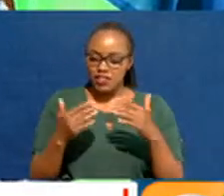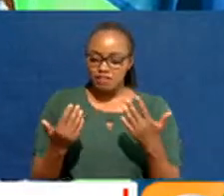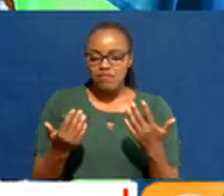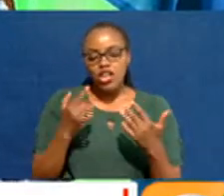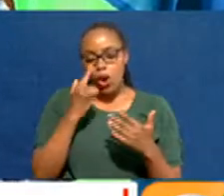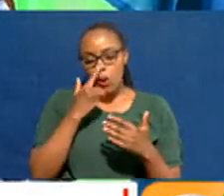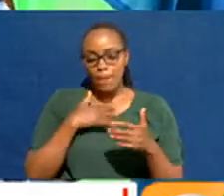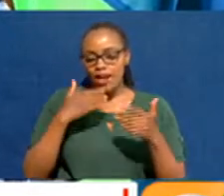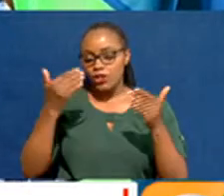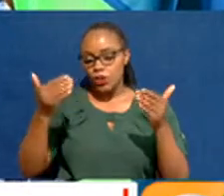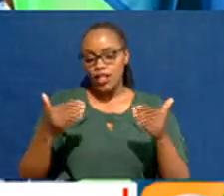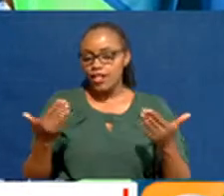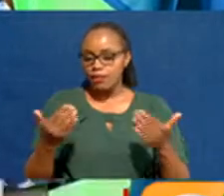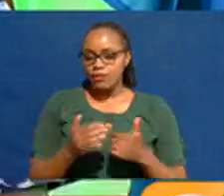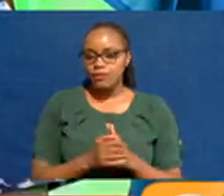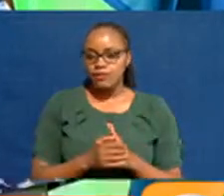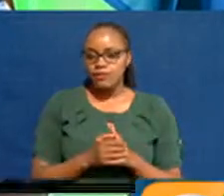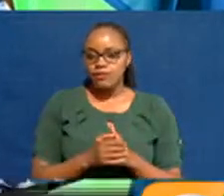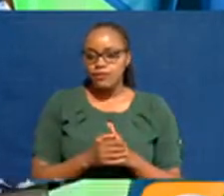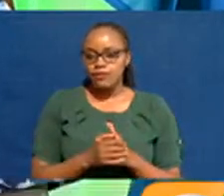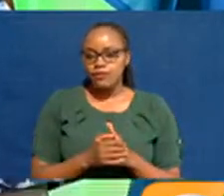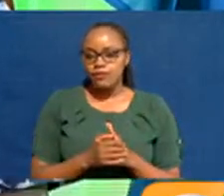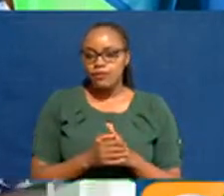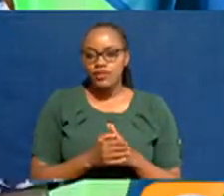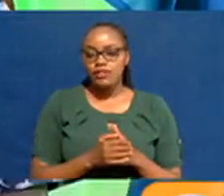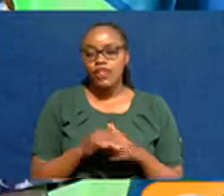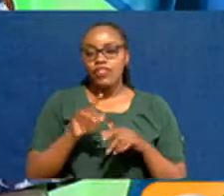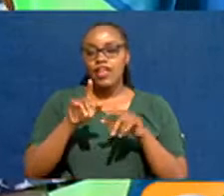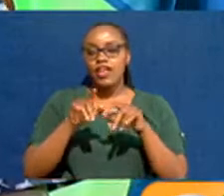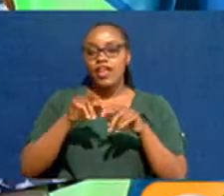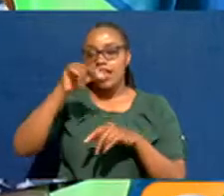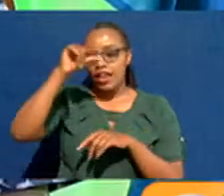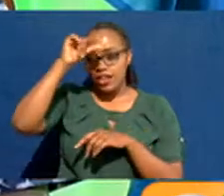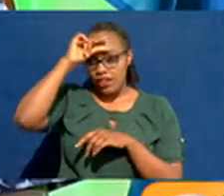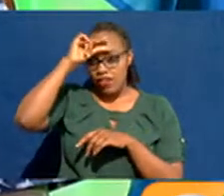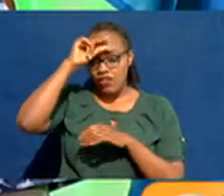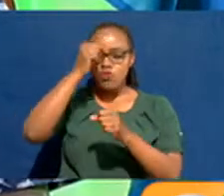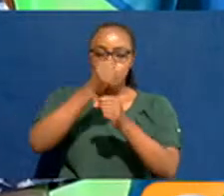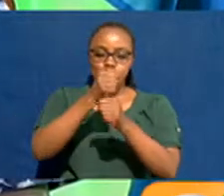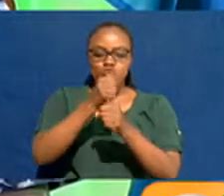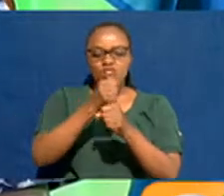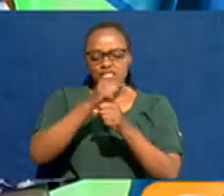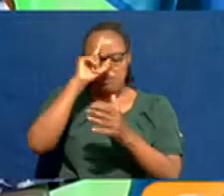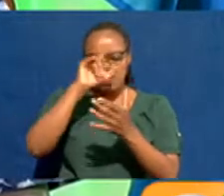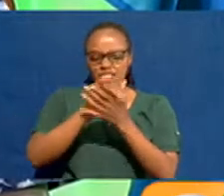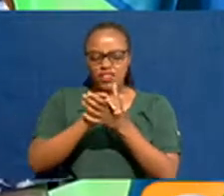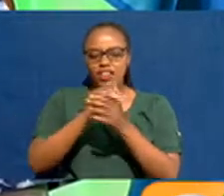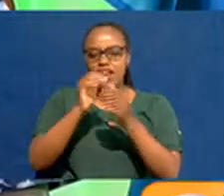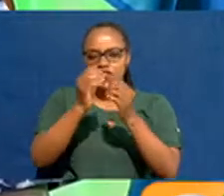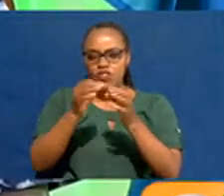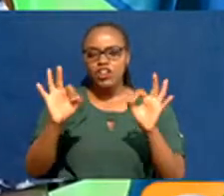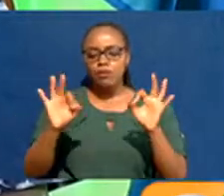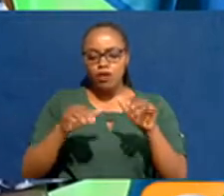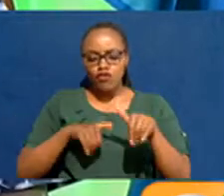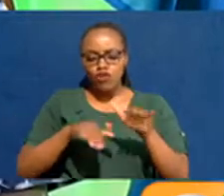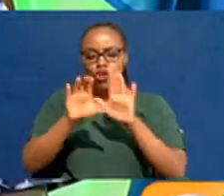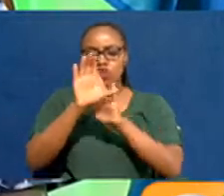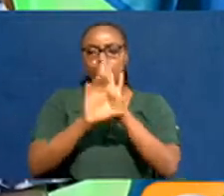thank you. The Ruto administration believes in all freedoms as per our